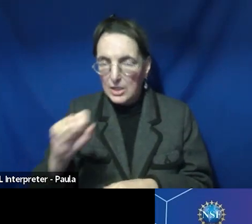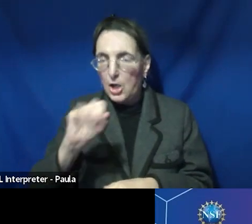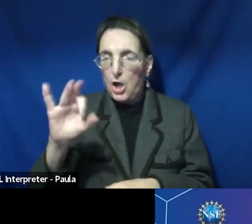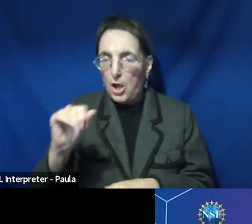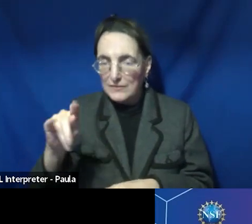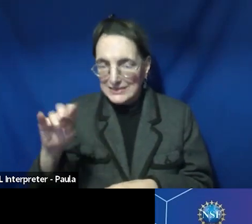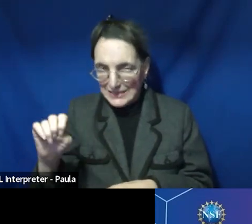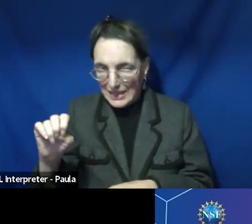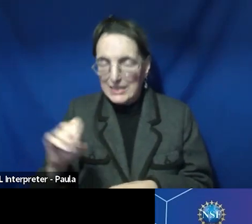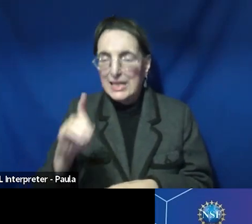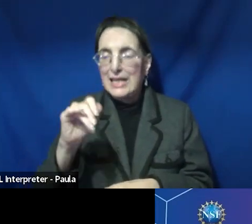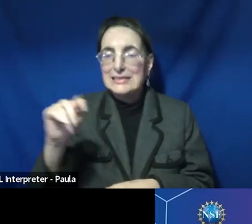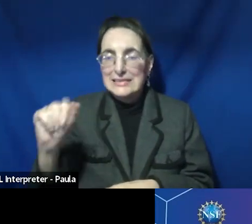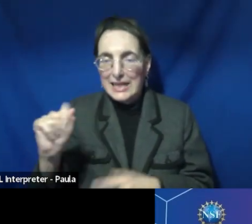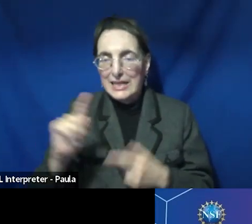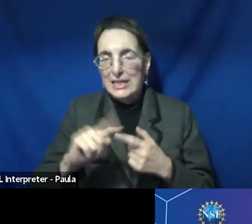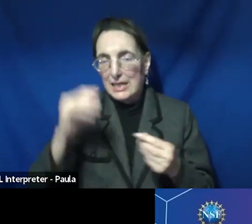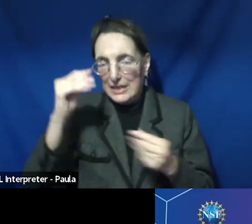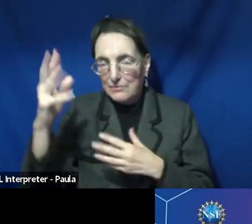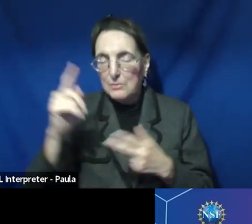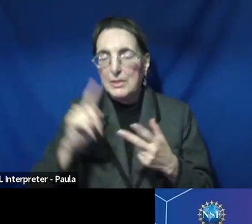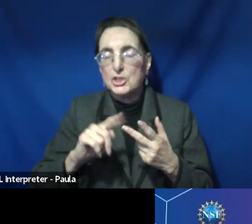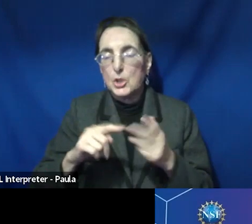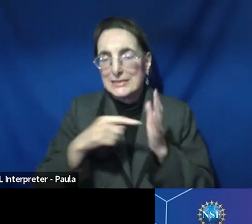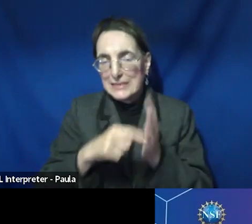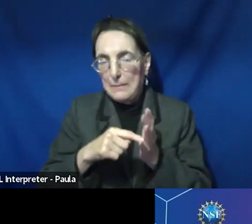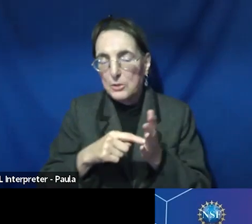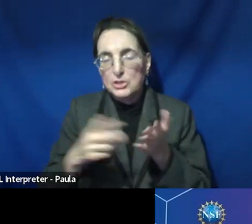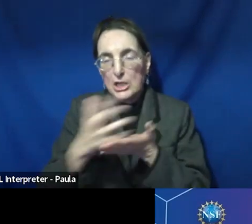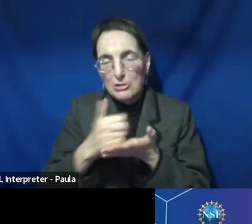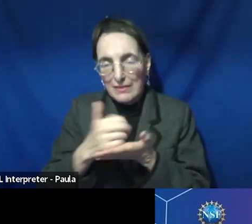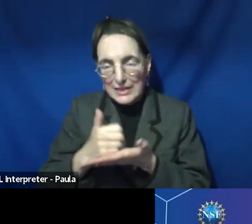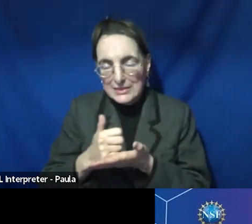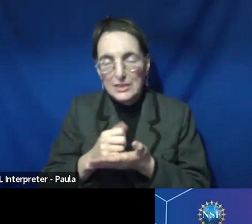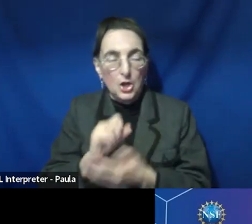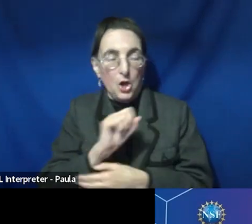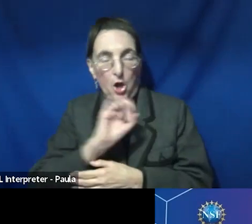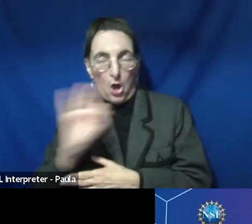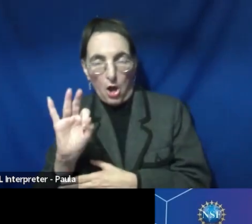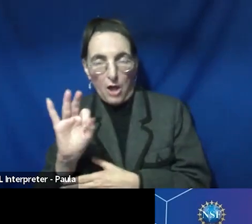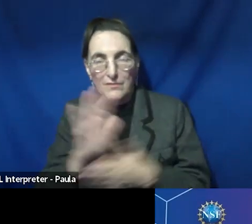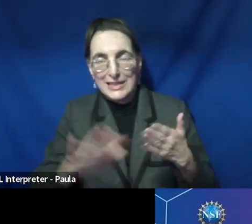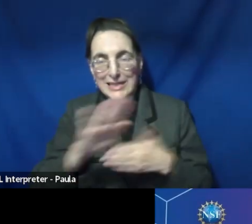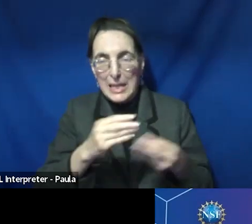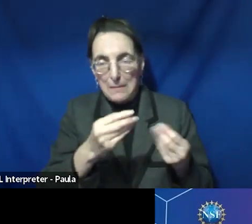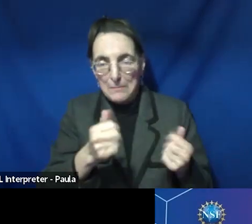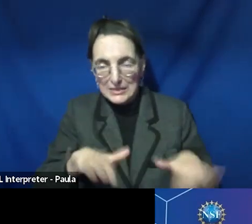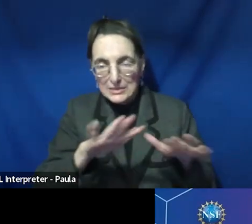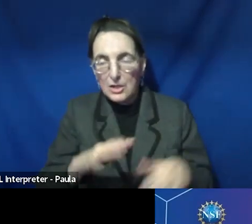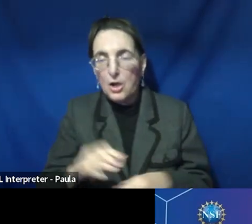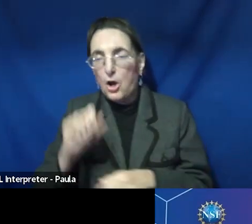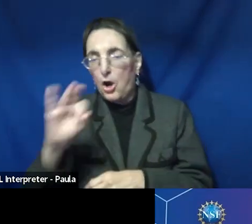data, information, or samples that are collected off campus or off site. And we give